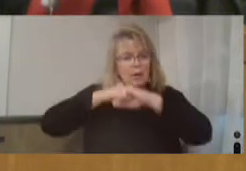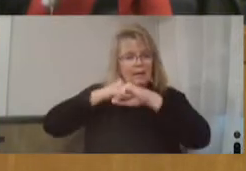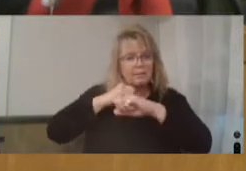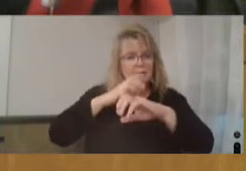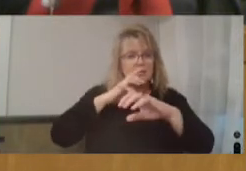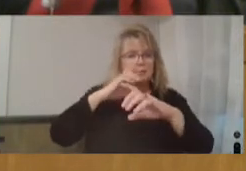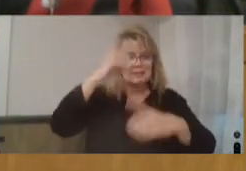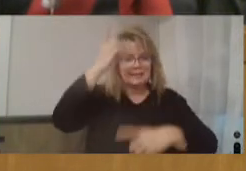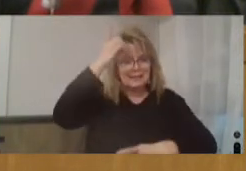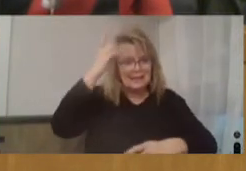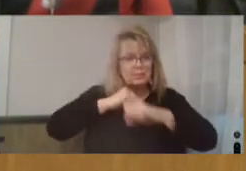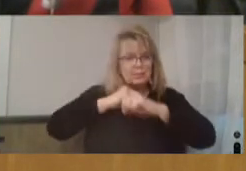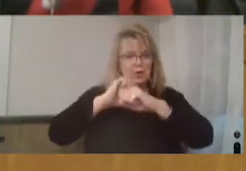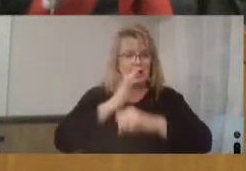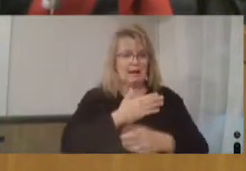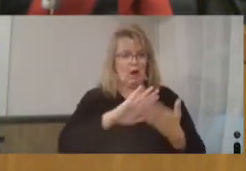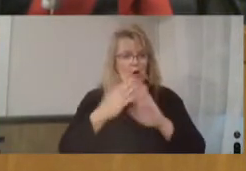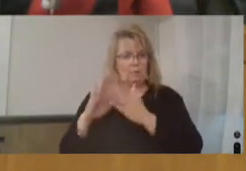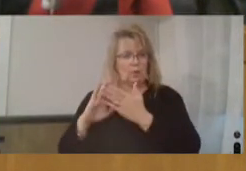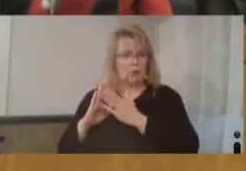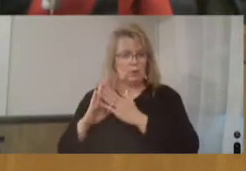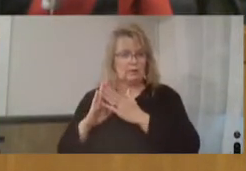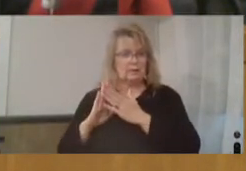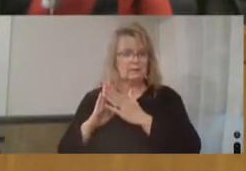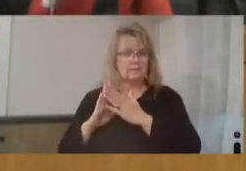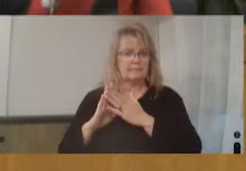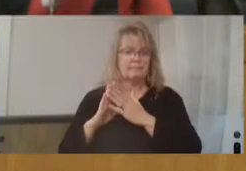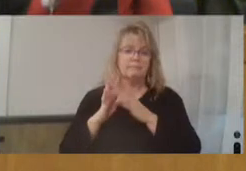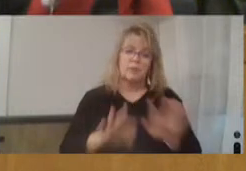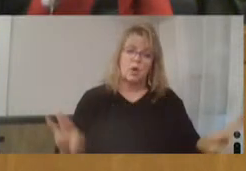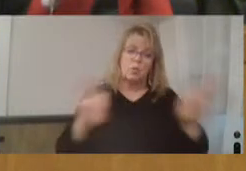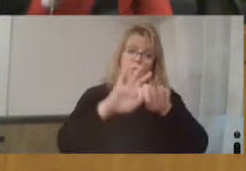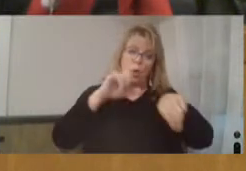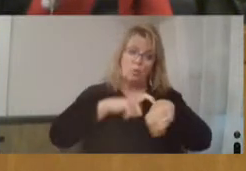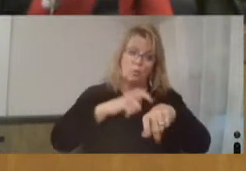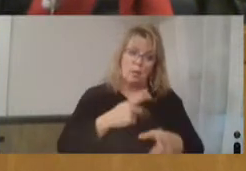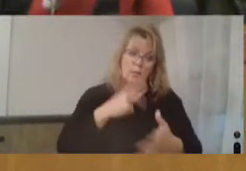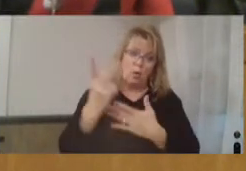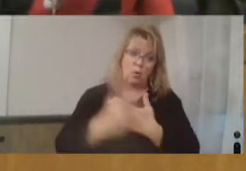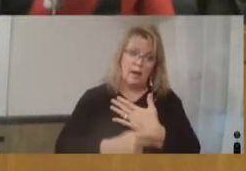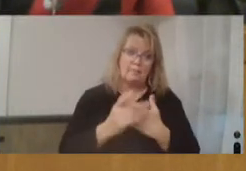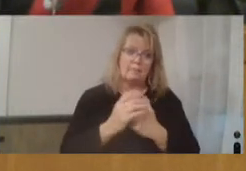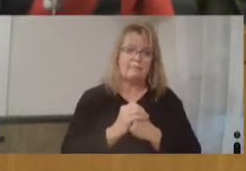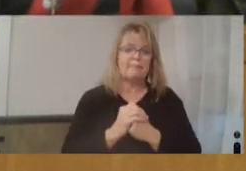community. And it is a very worthwhile program.